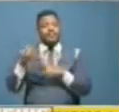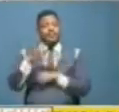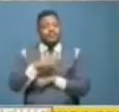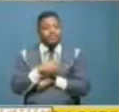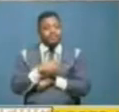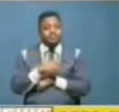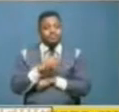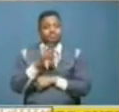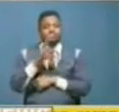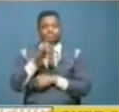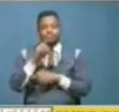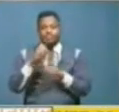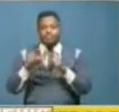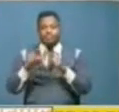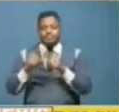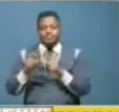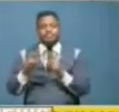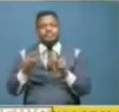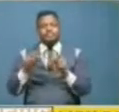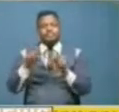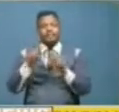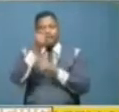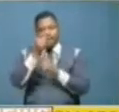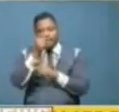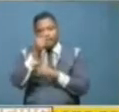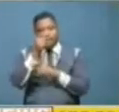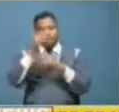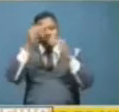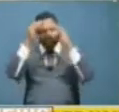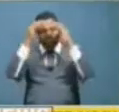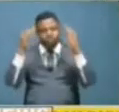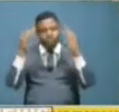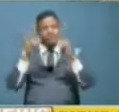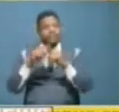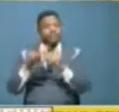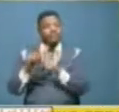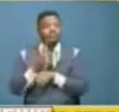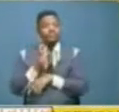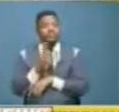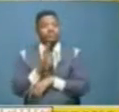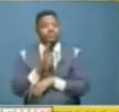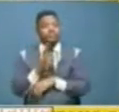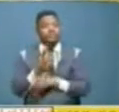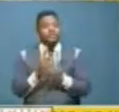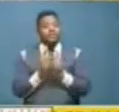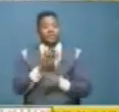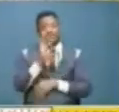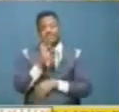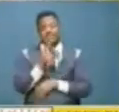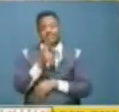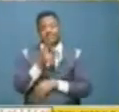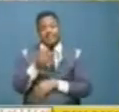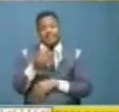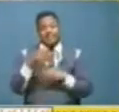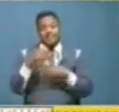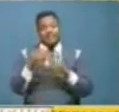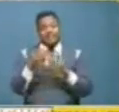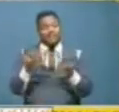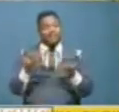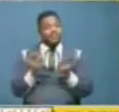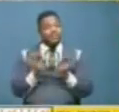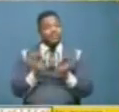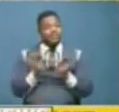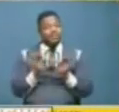using different sizes of umbrellas as shade. A typical Friday at the Asesewa market is